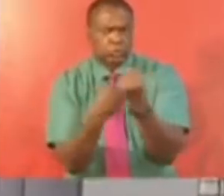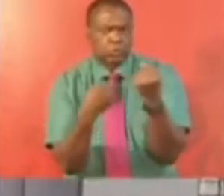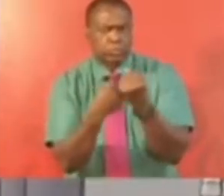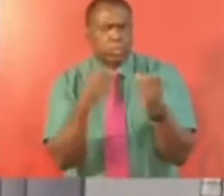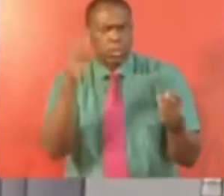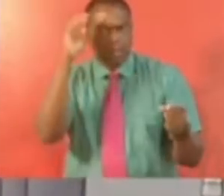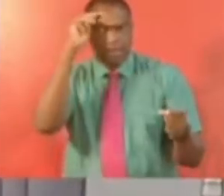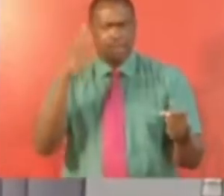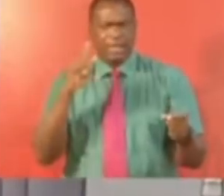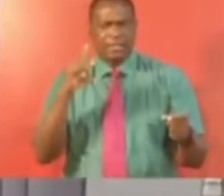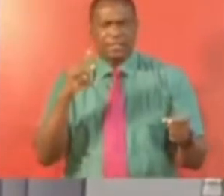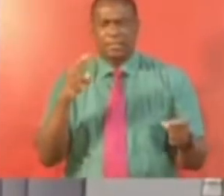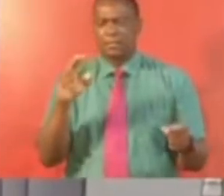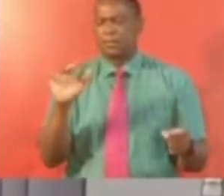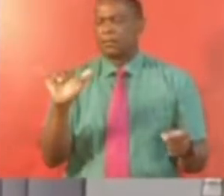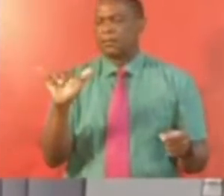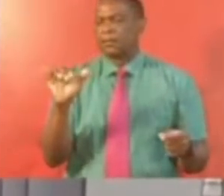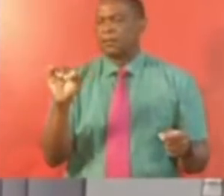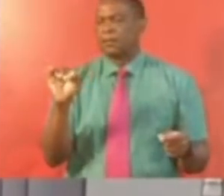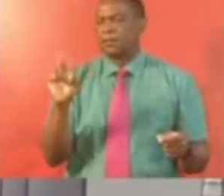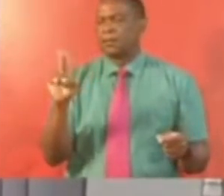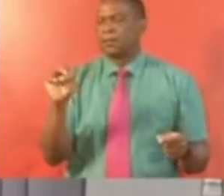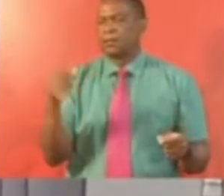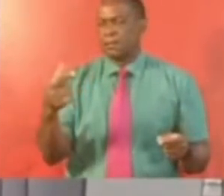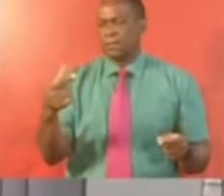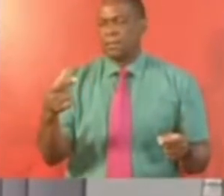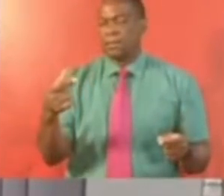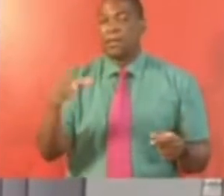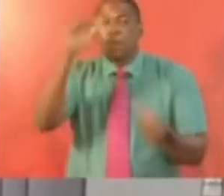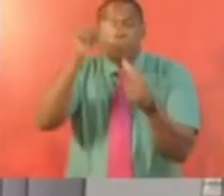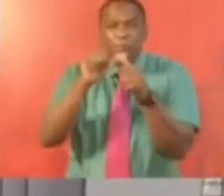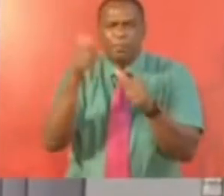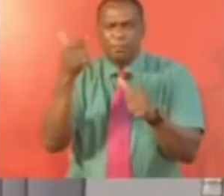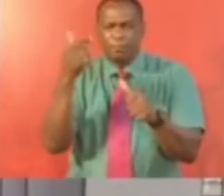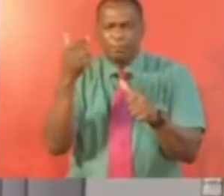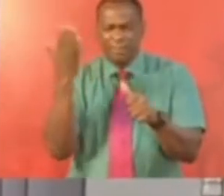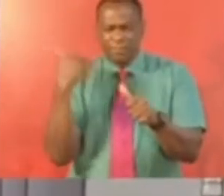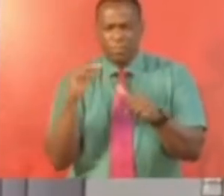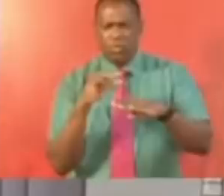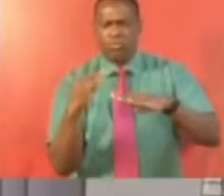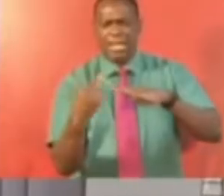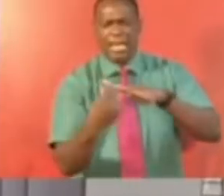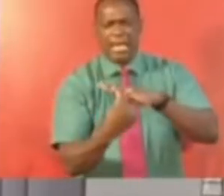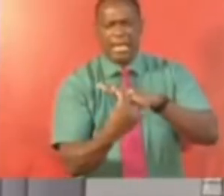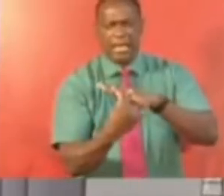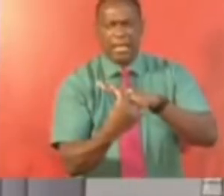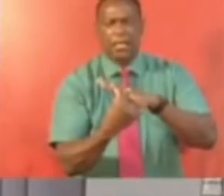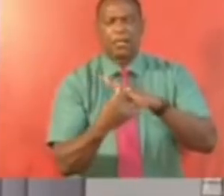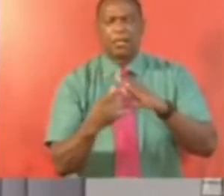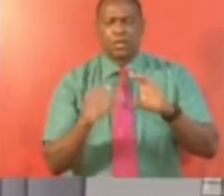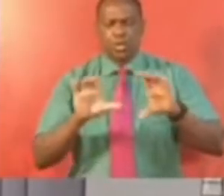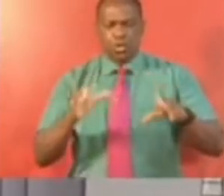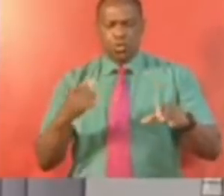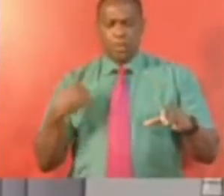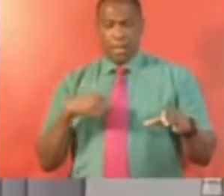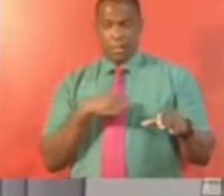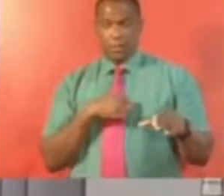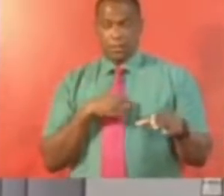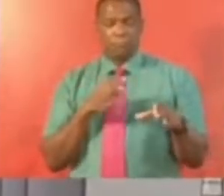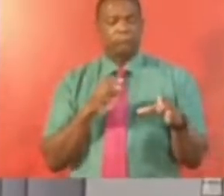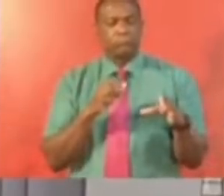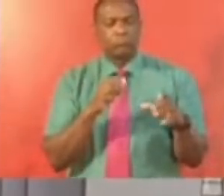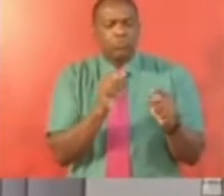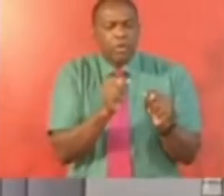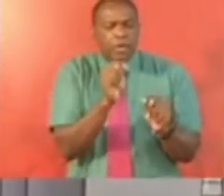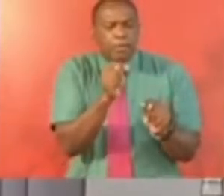When Grenada reclassified us, just to lend to what Minister Young was saying, if you look at